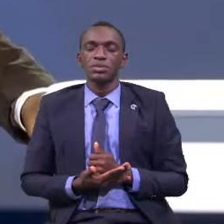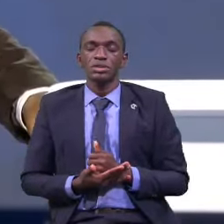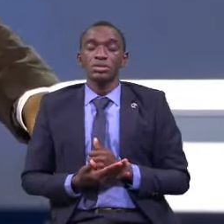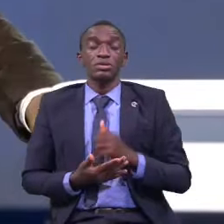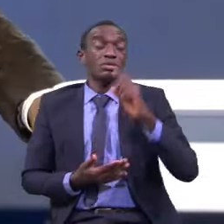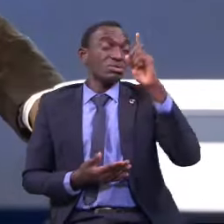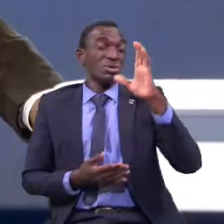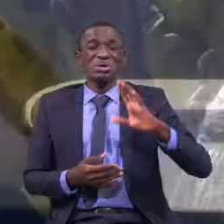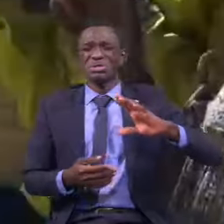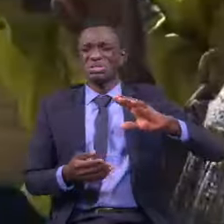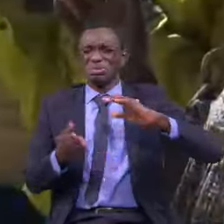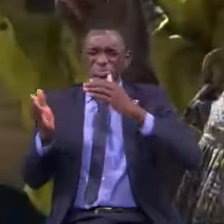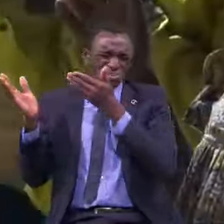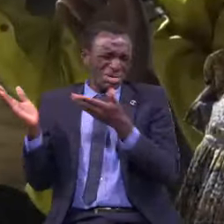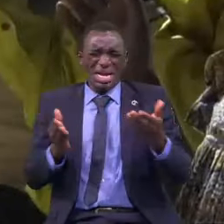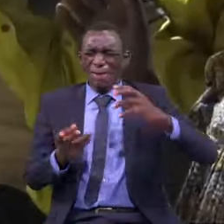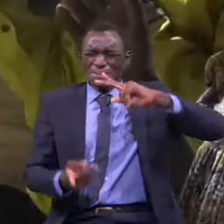Perfection of performance.